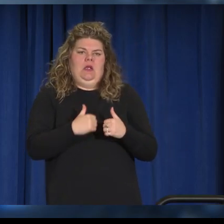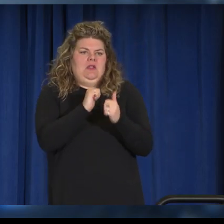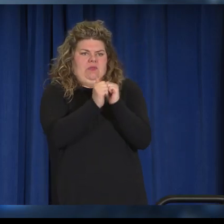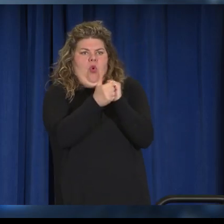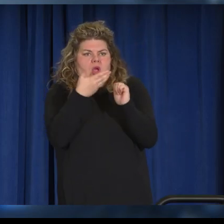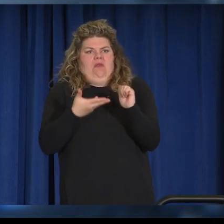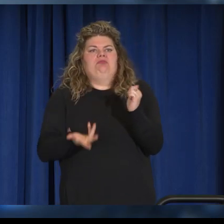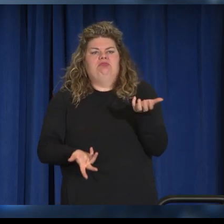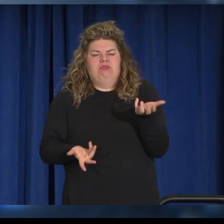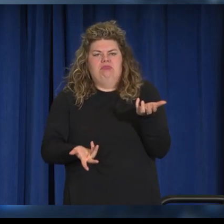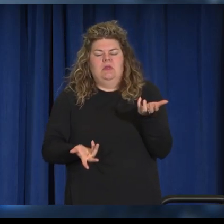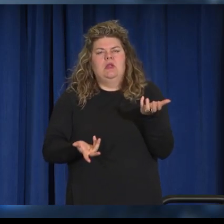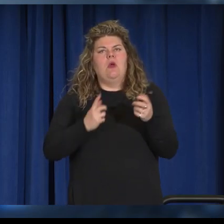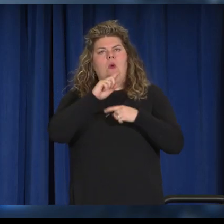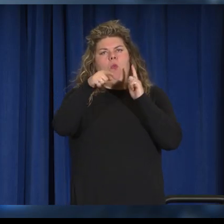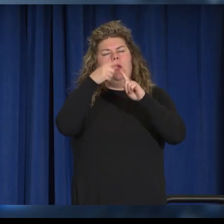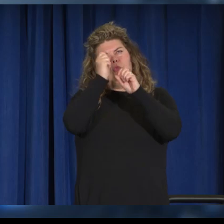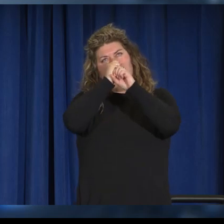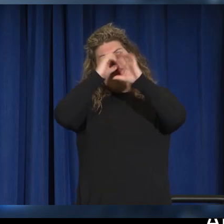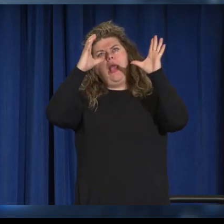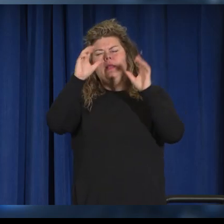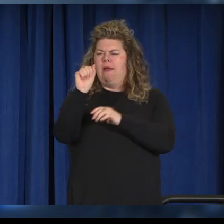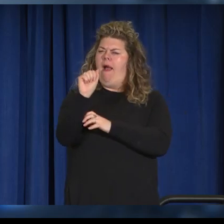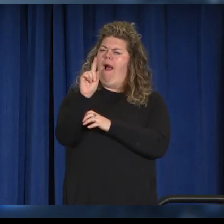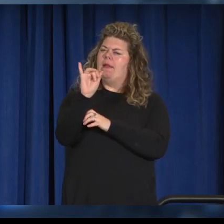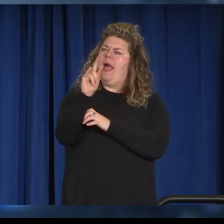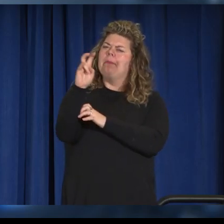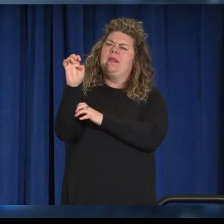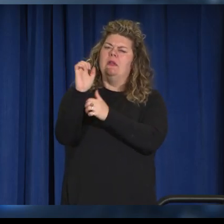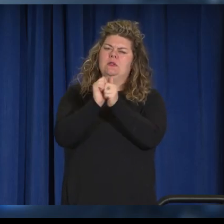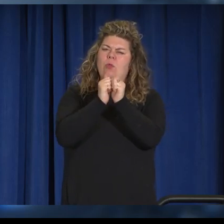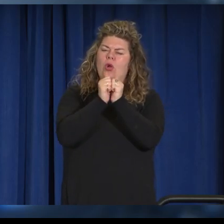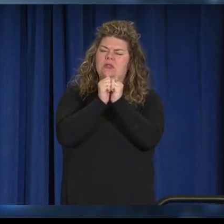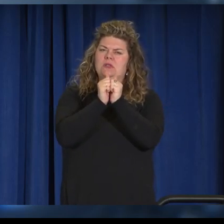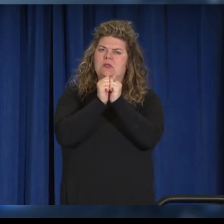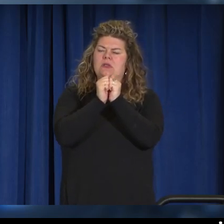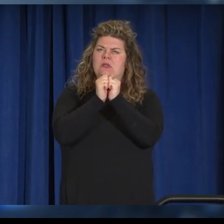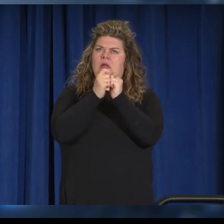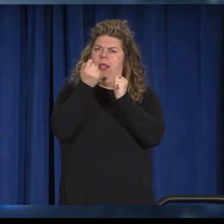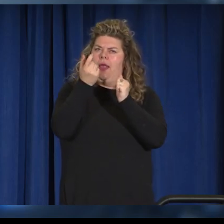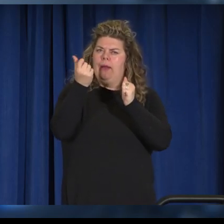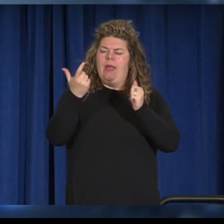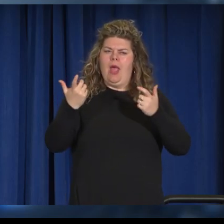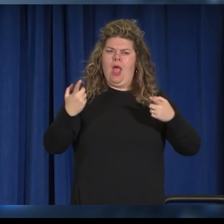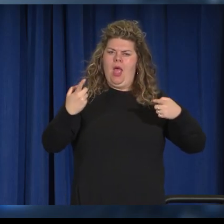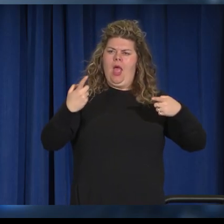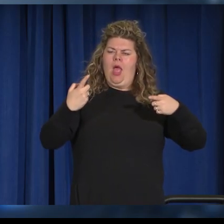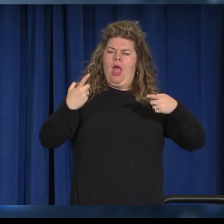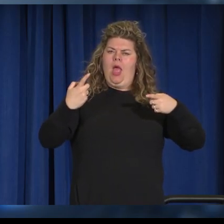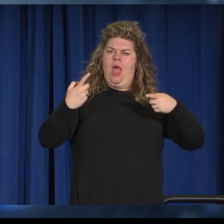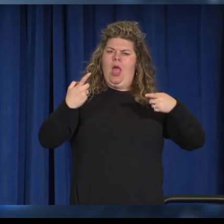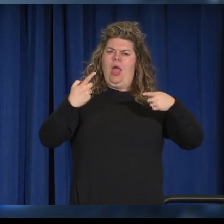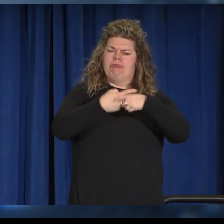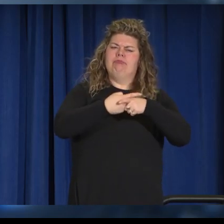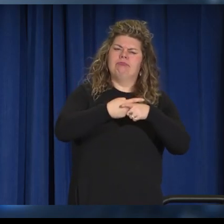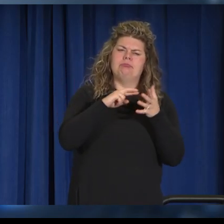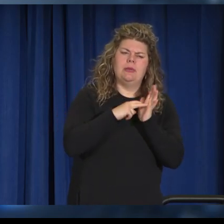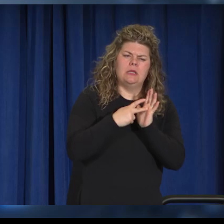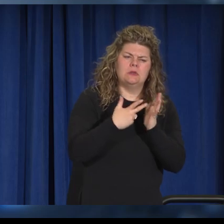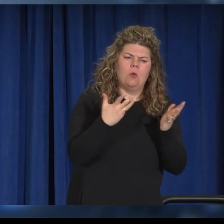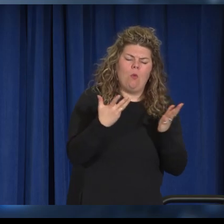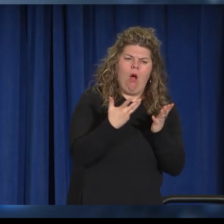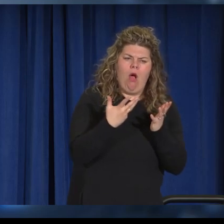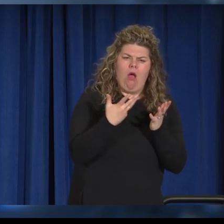when we think about something like adaptive sport, it very much presents this notion of adaptive sport, well, that's